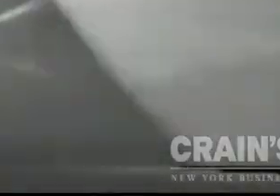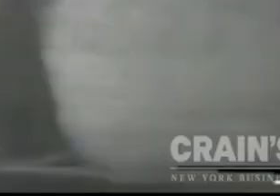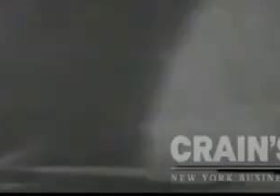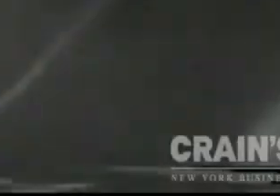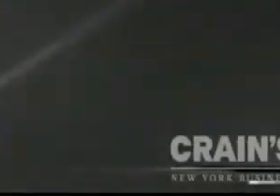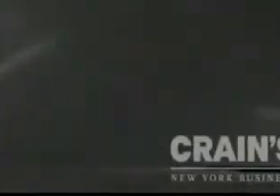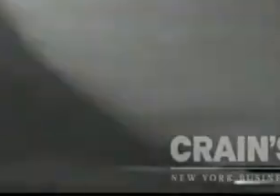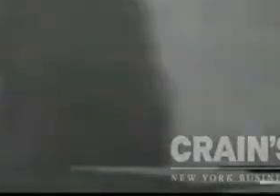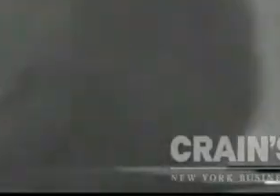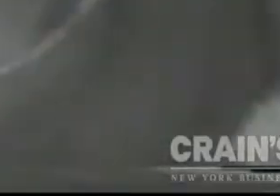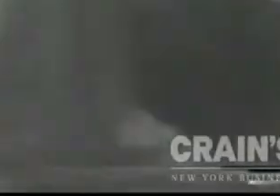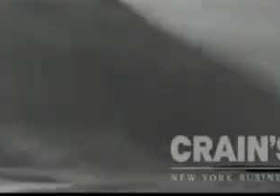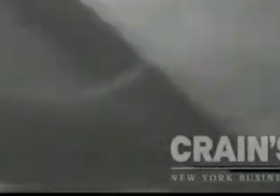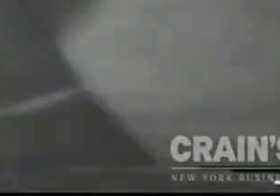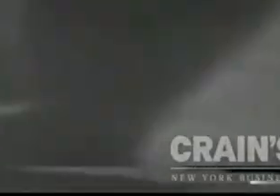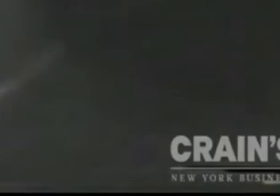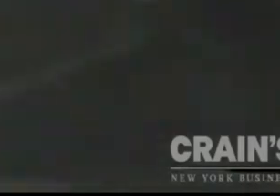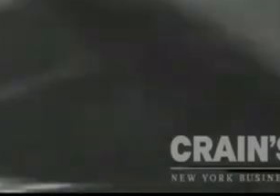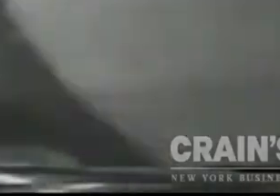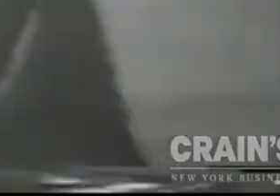My students were growing.